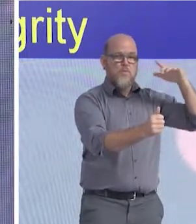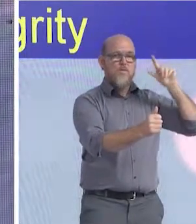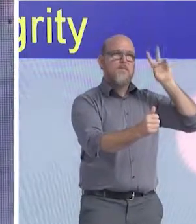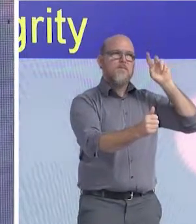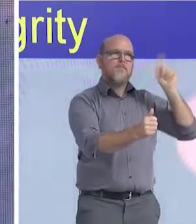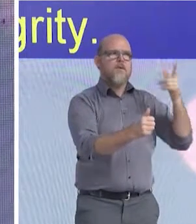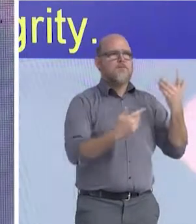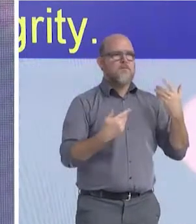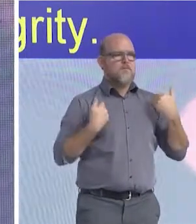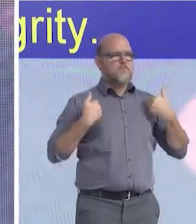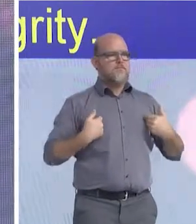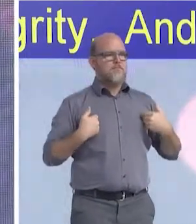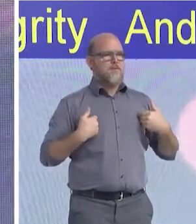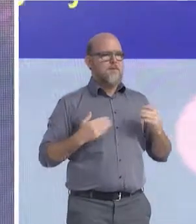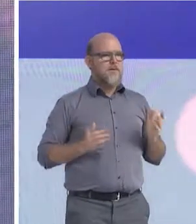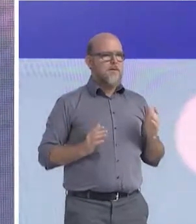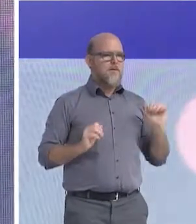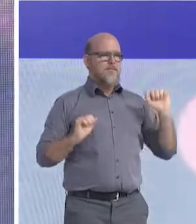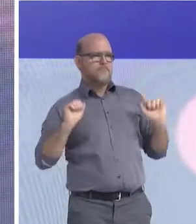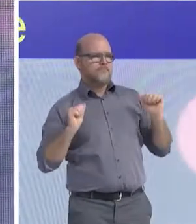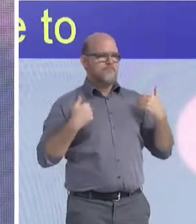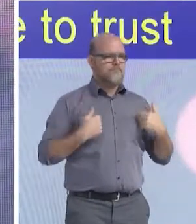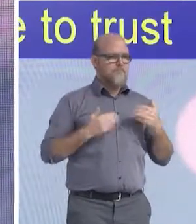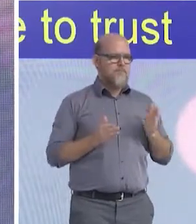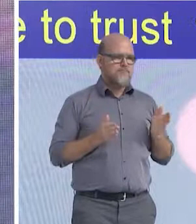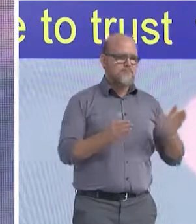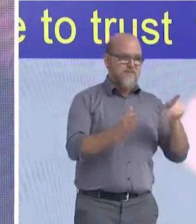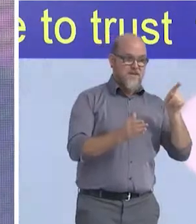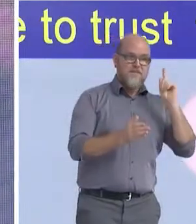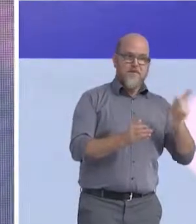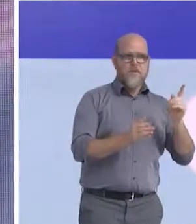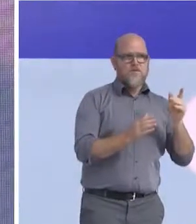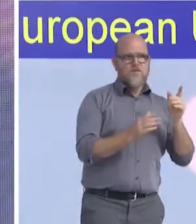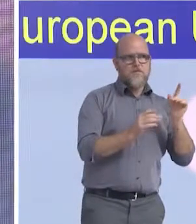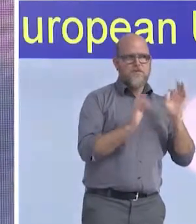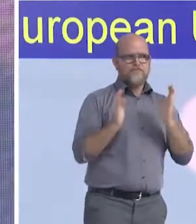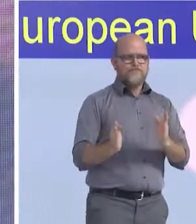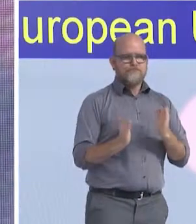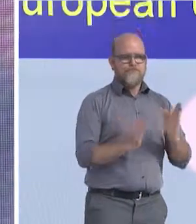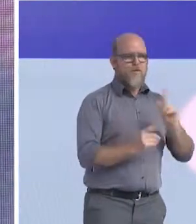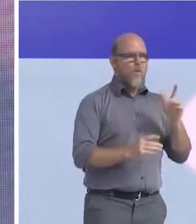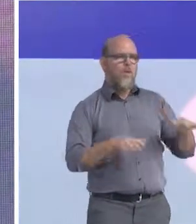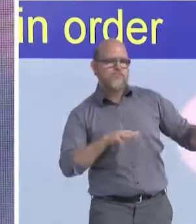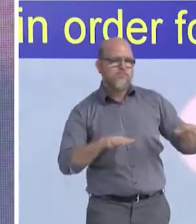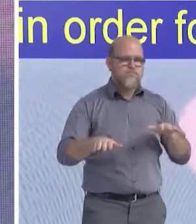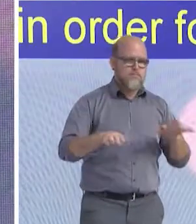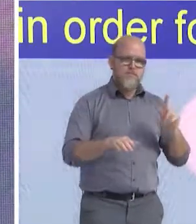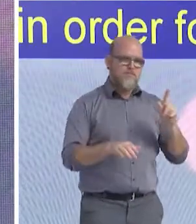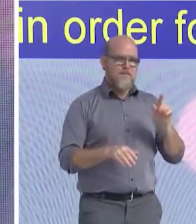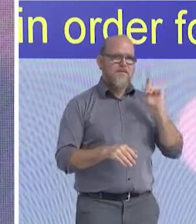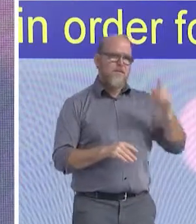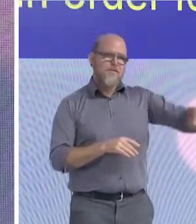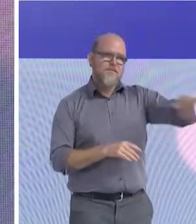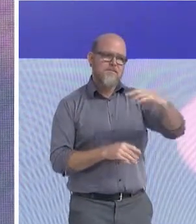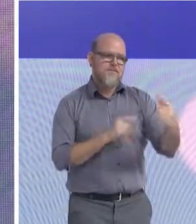in order for people to trust the message that the European Union is putting out, and in order for people to see that